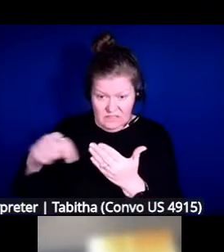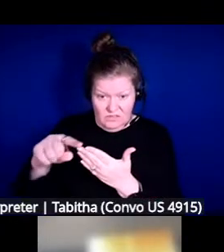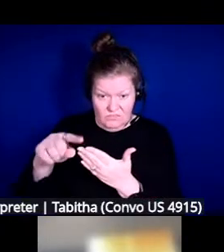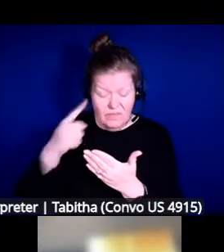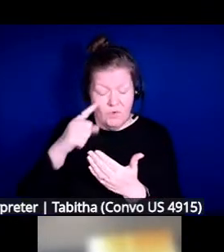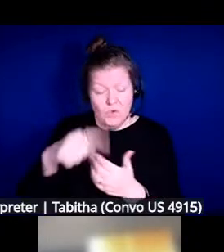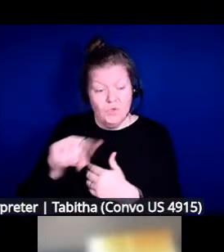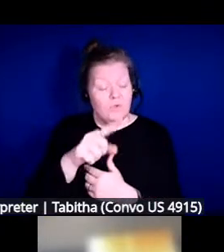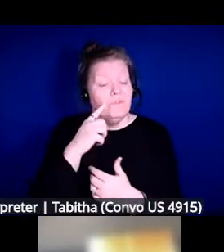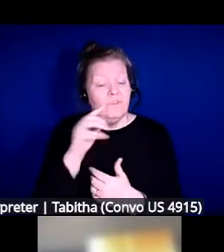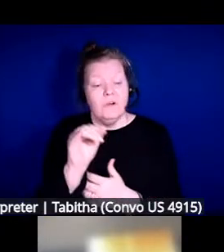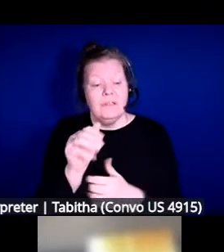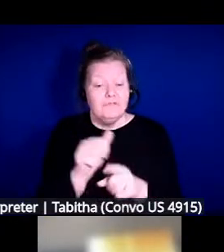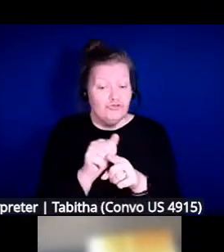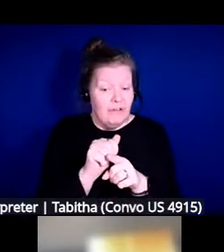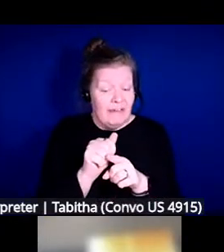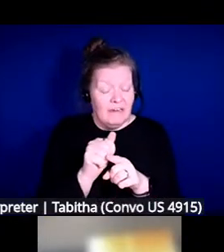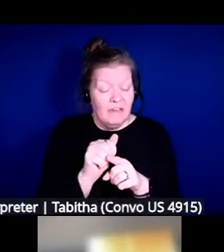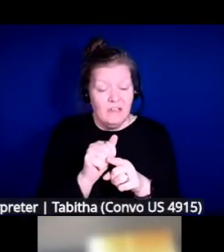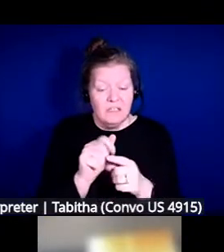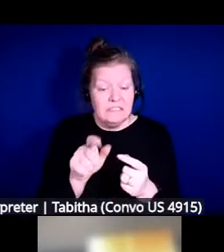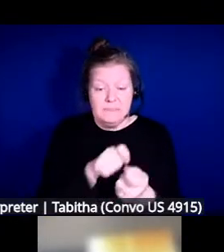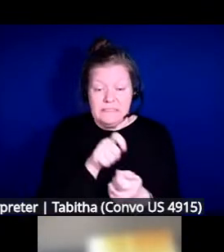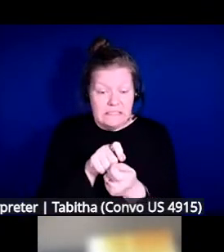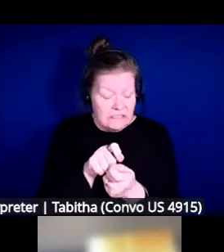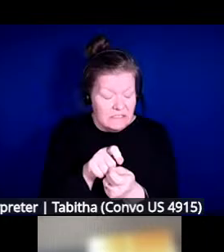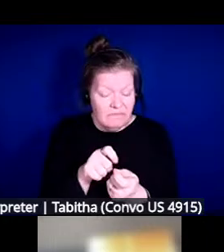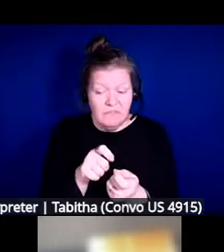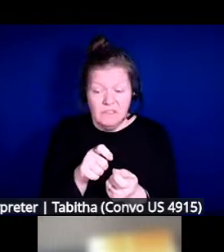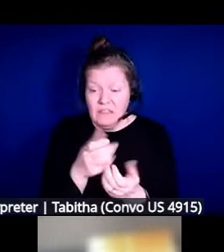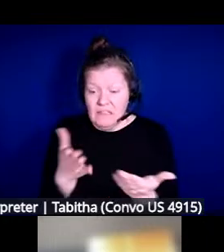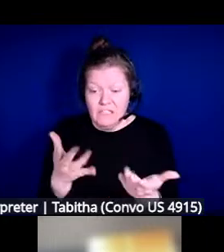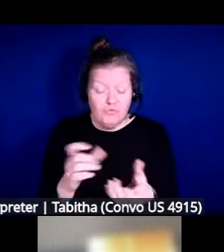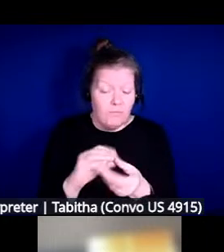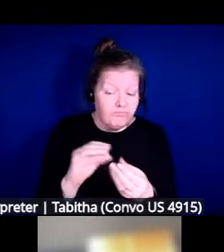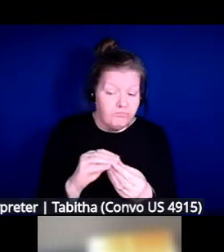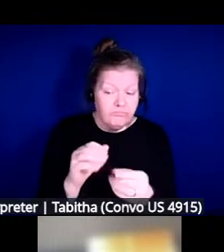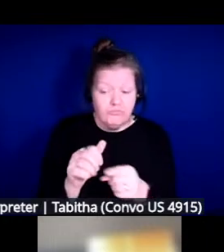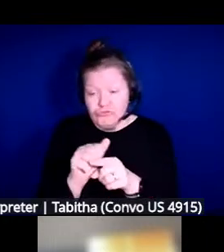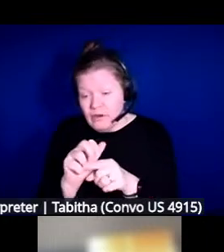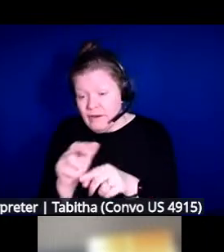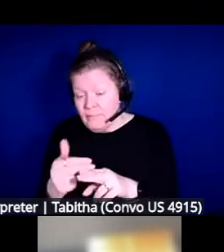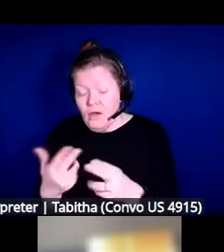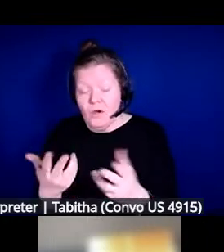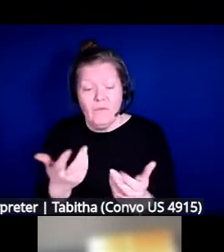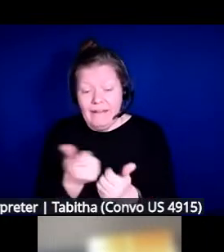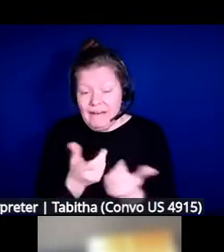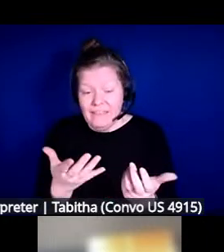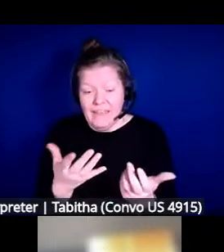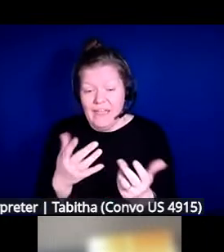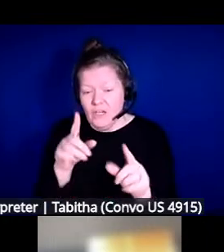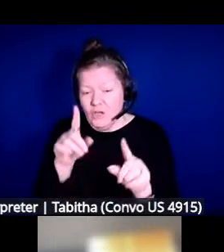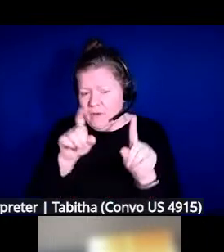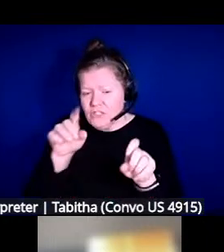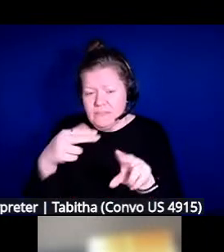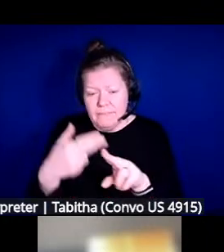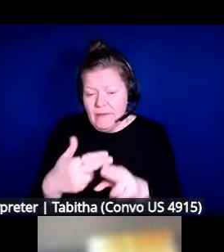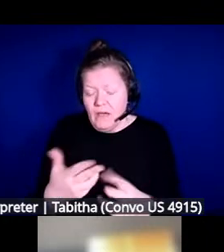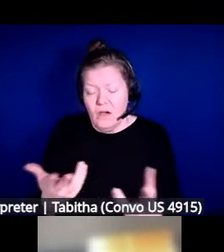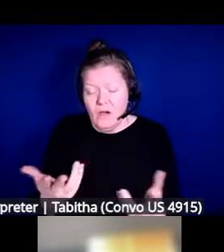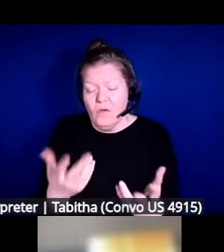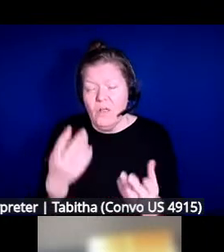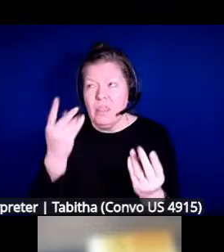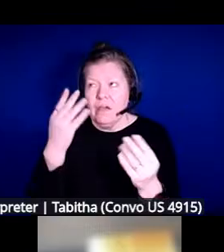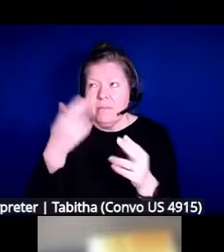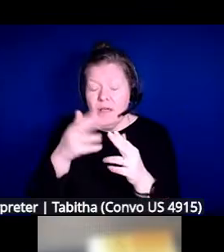you guys as far as training is concerned? Is there something you want me to talk about, train on, anything that you got a question about? Think